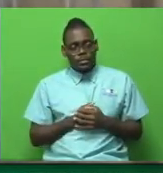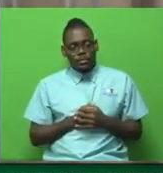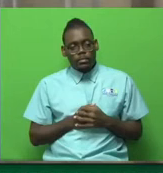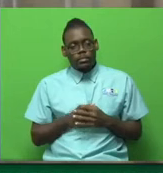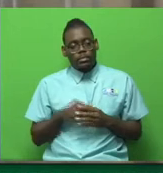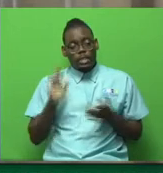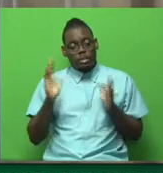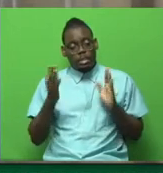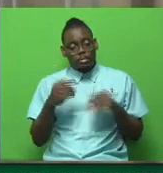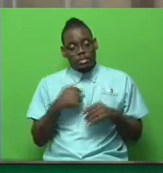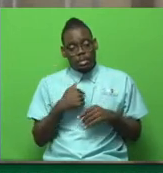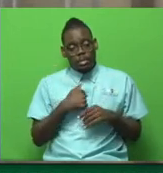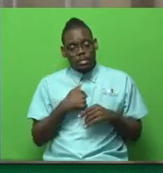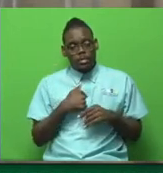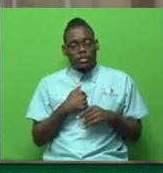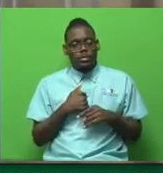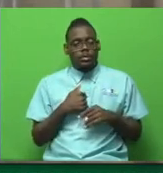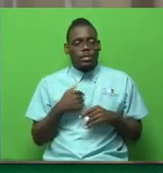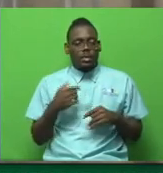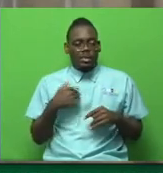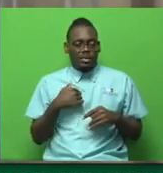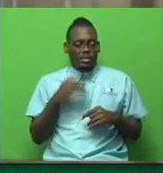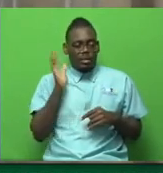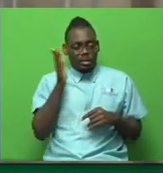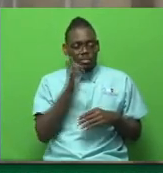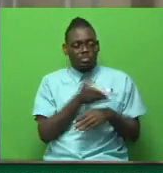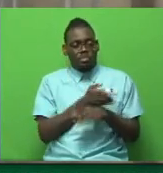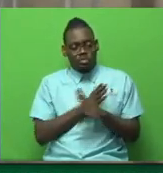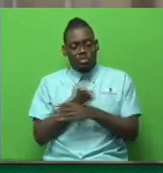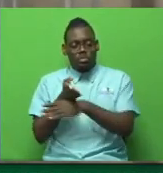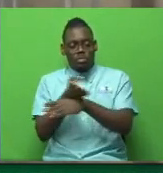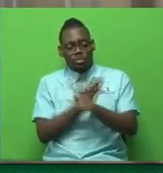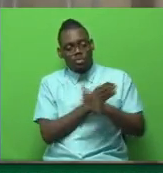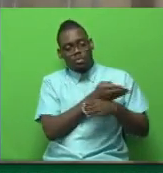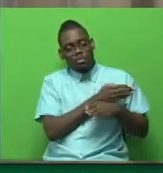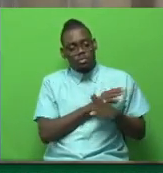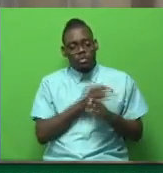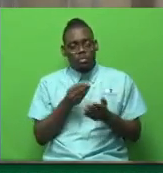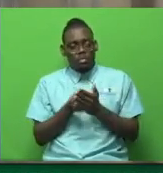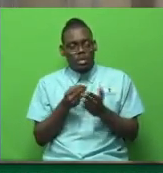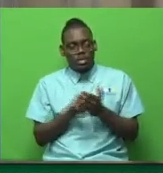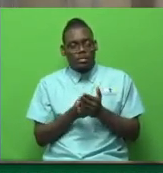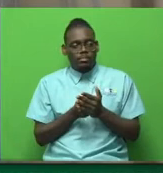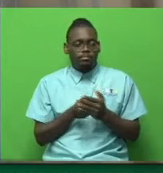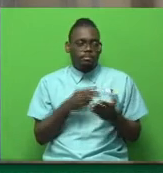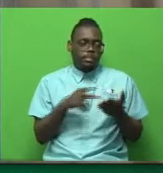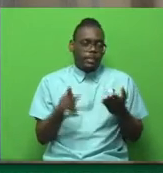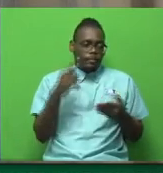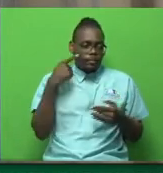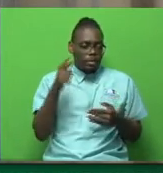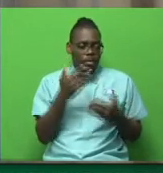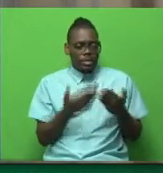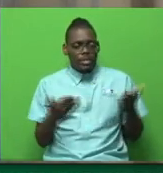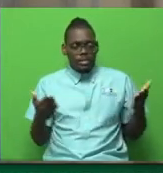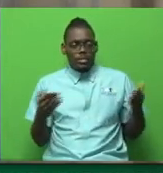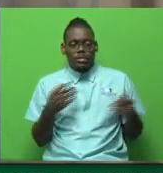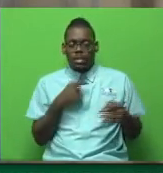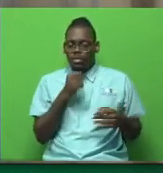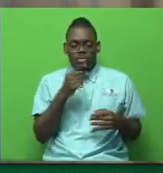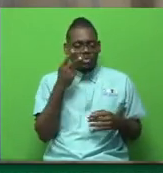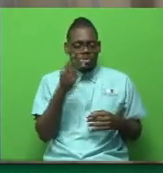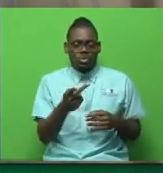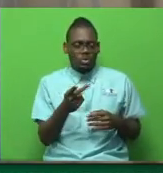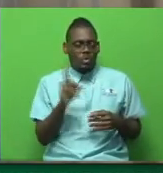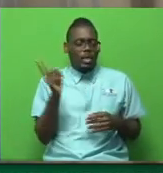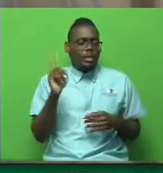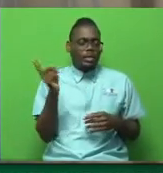that we seem to be borrowing money to pay for things that we are not seeing so